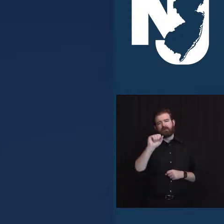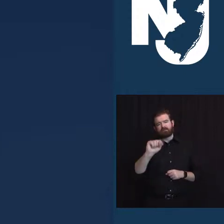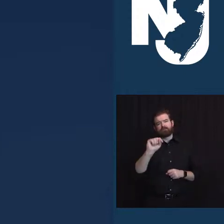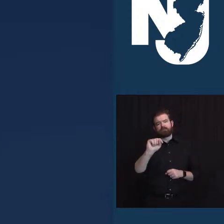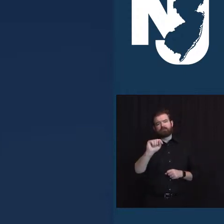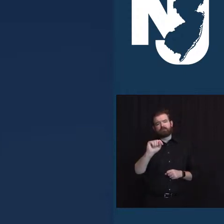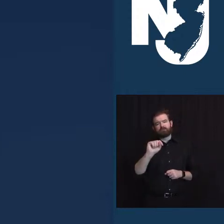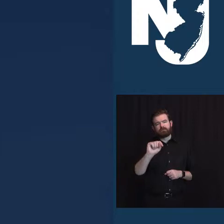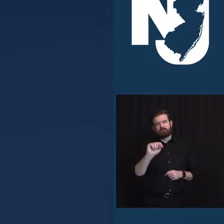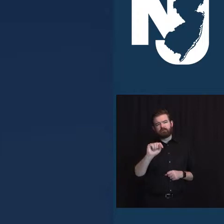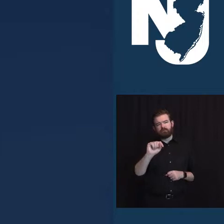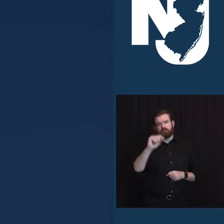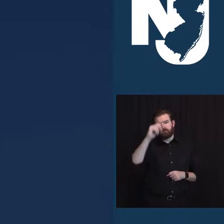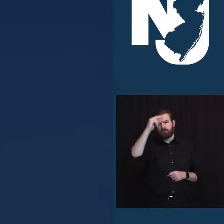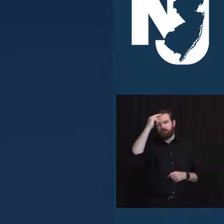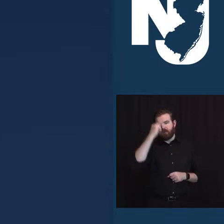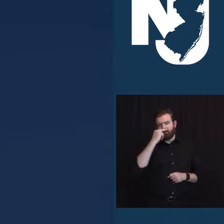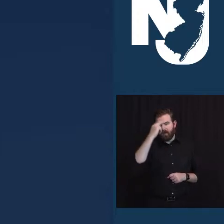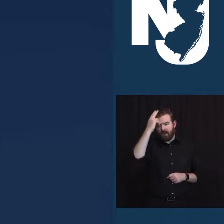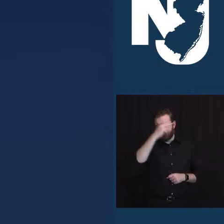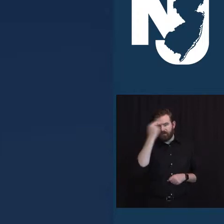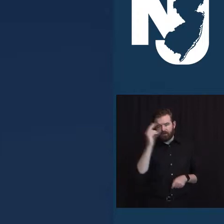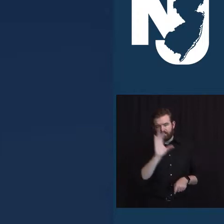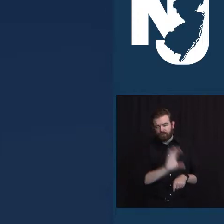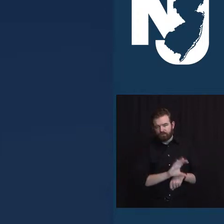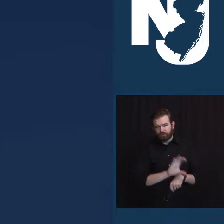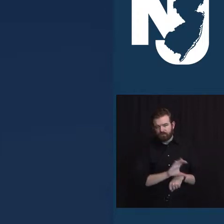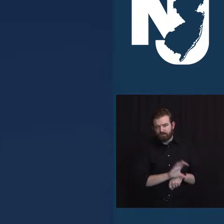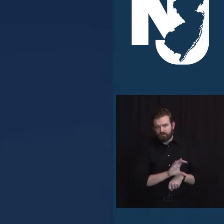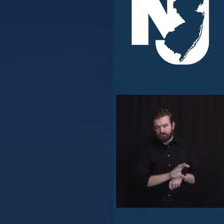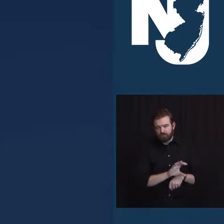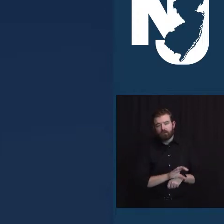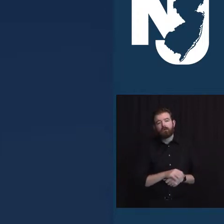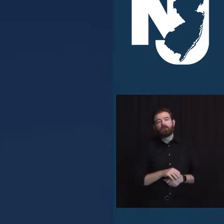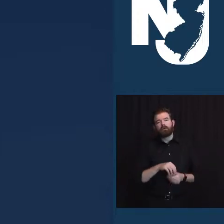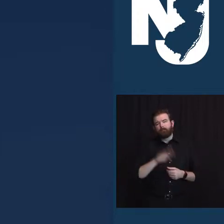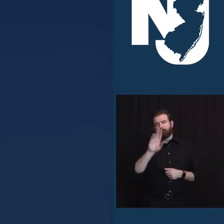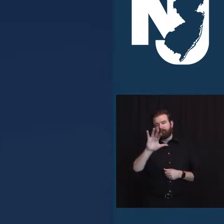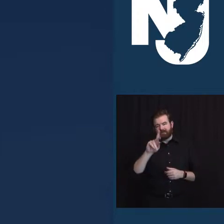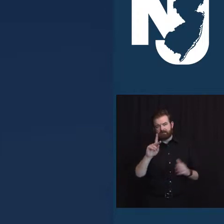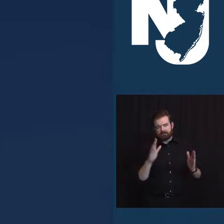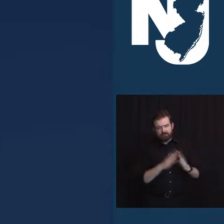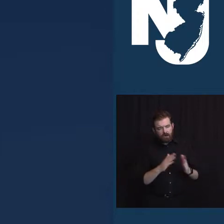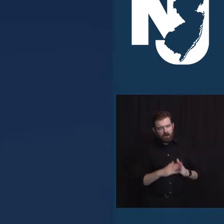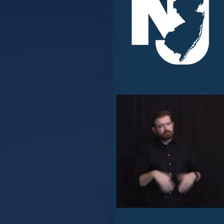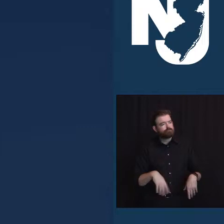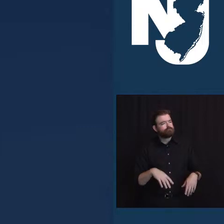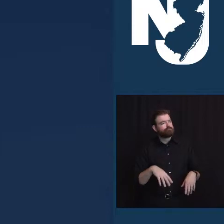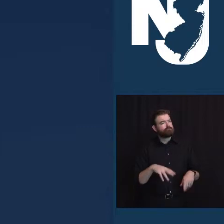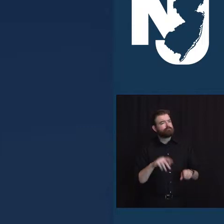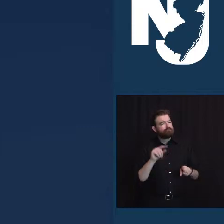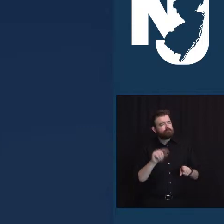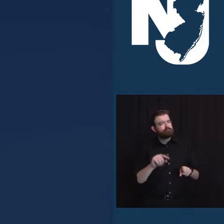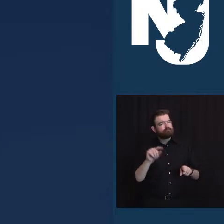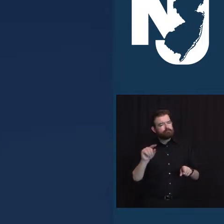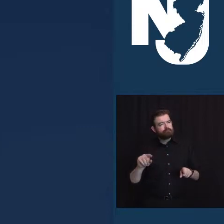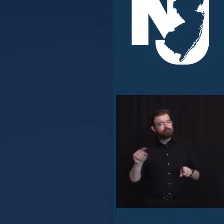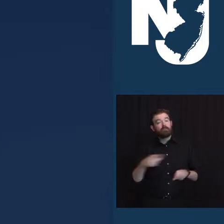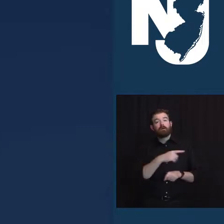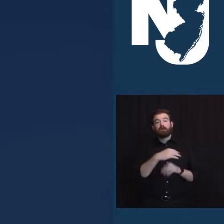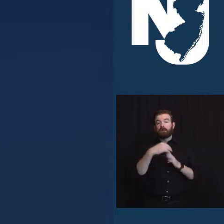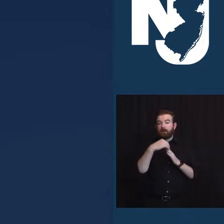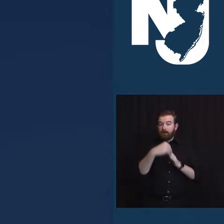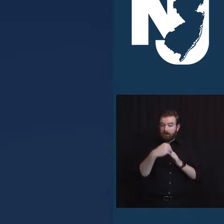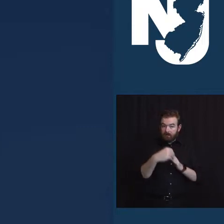Church in Brick, a 4th-degree knight with the Knights of Columbus. He served in leadership positions in